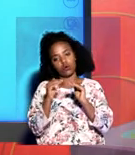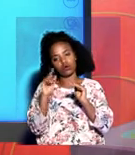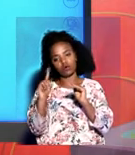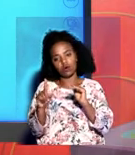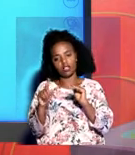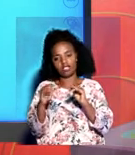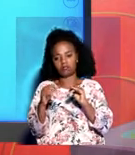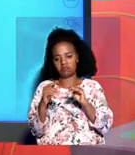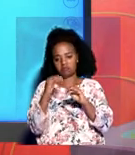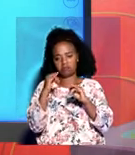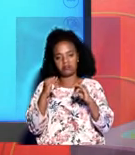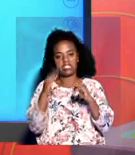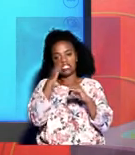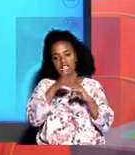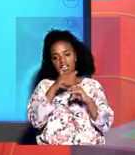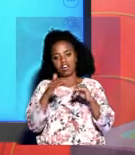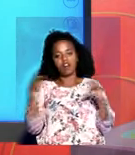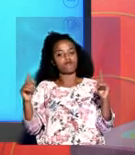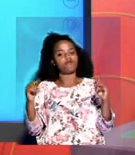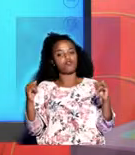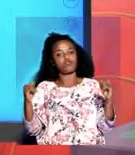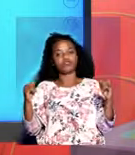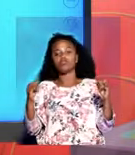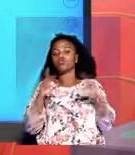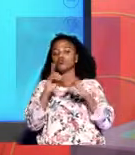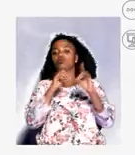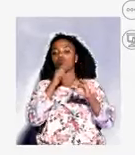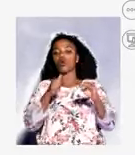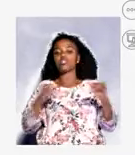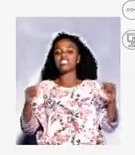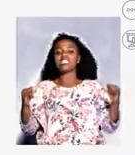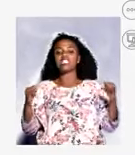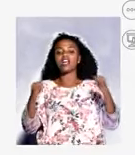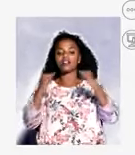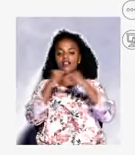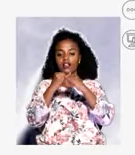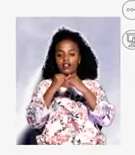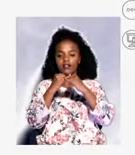do not intersect this horizontal asymptote. The graph do not intersect.